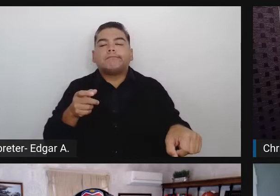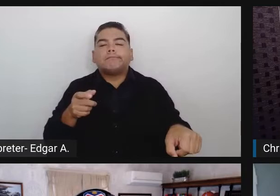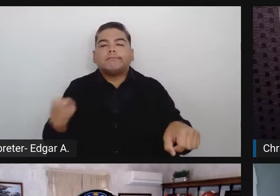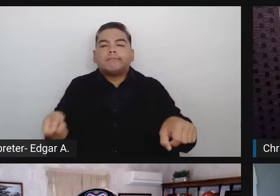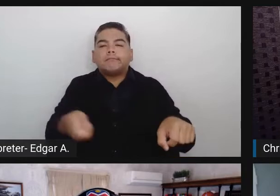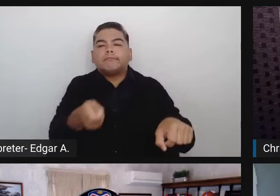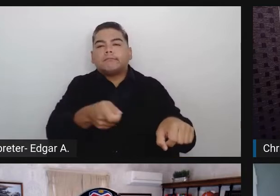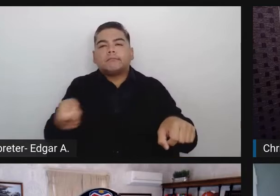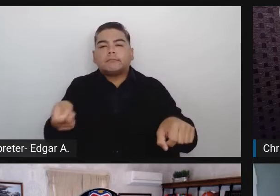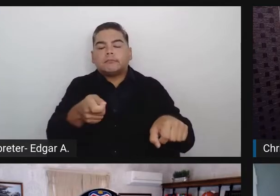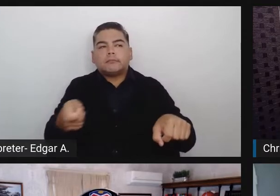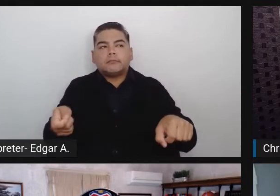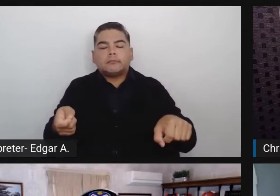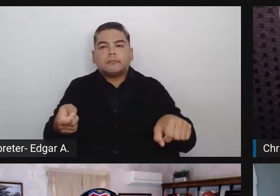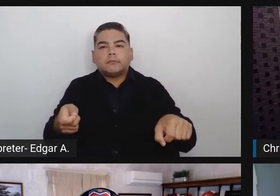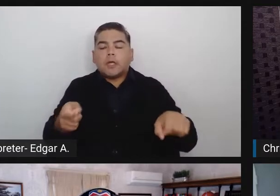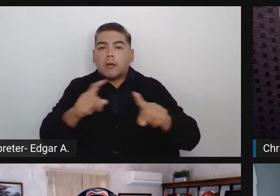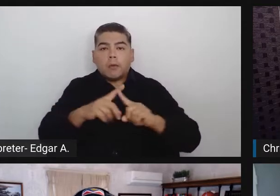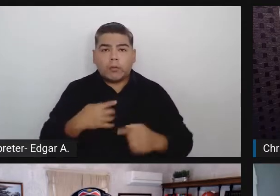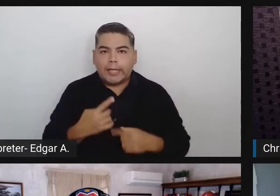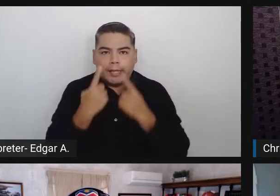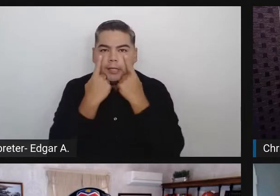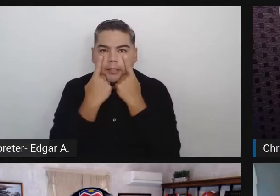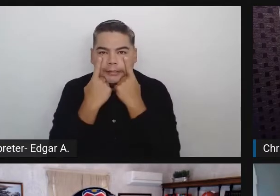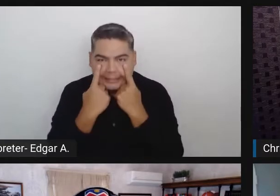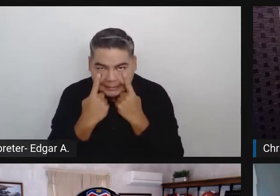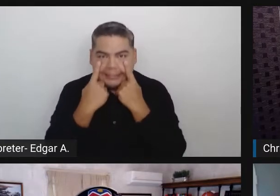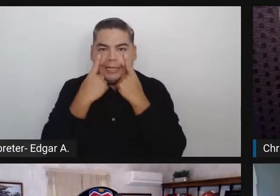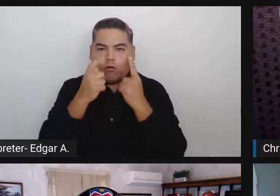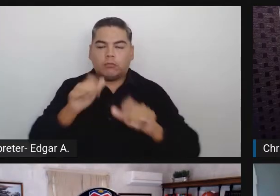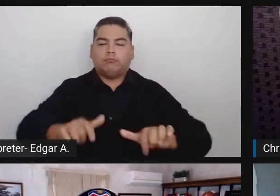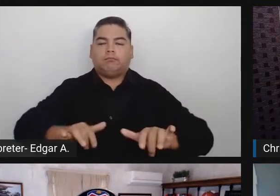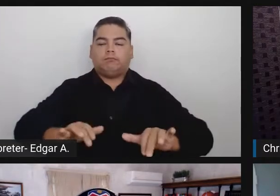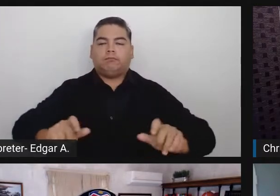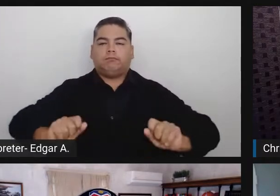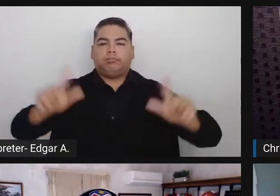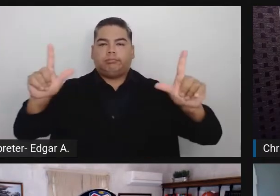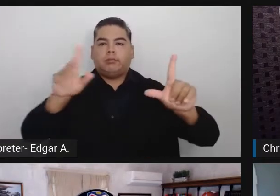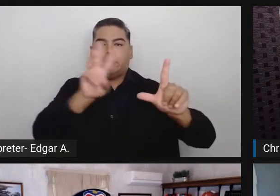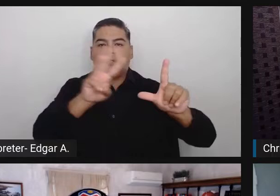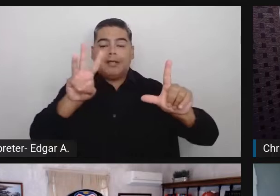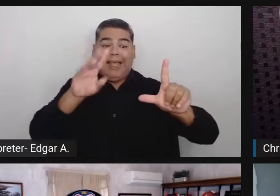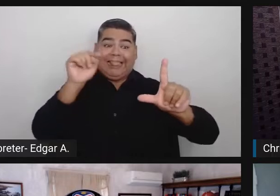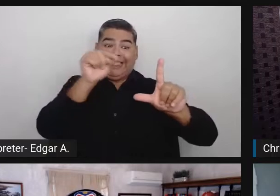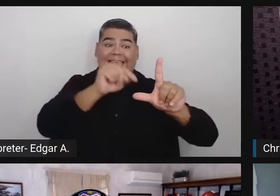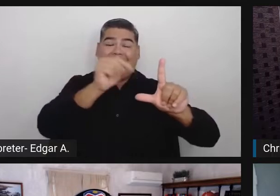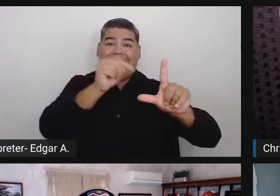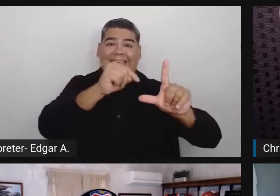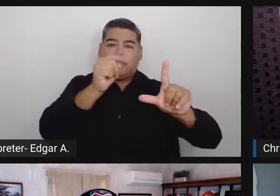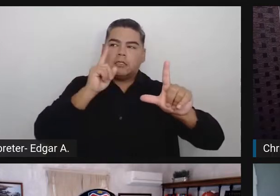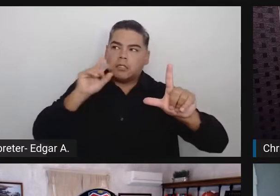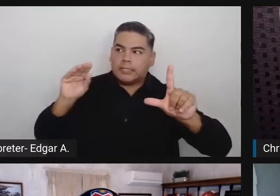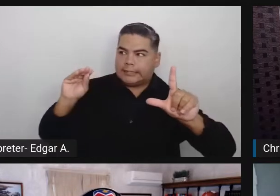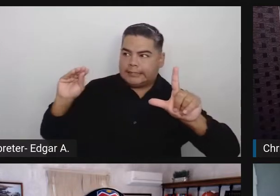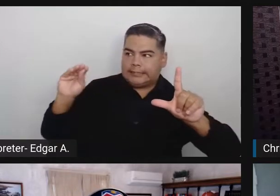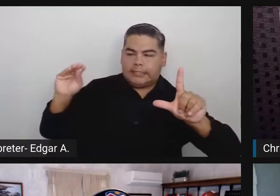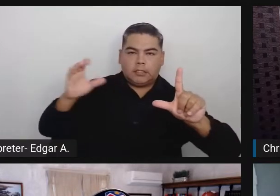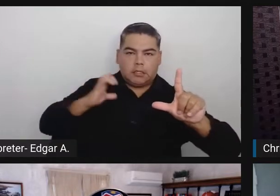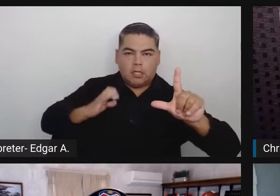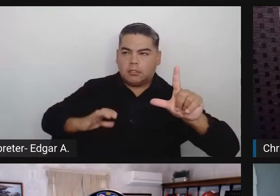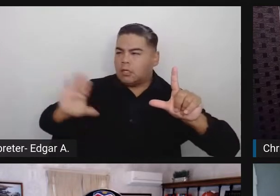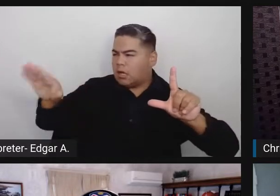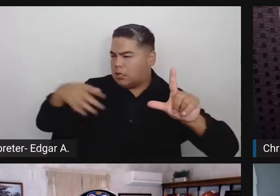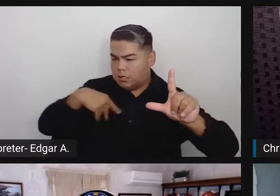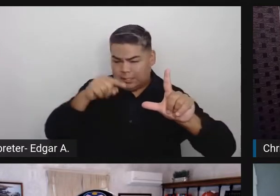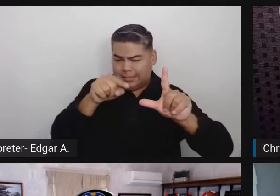think a lot of that is educating the client so that they understand that, and then they make better decisions.